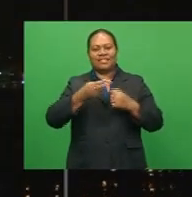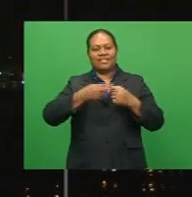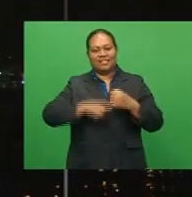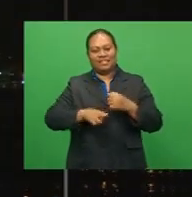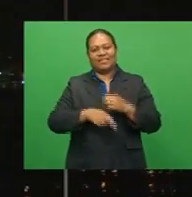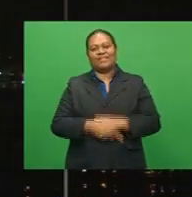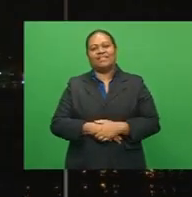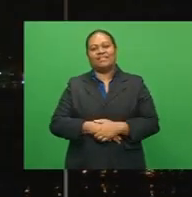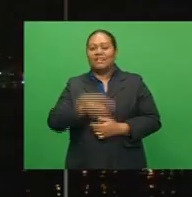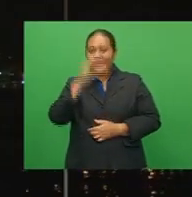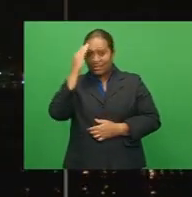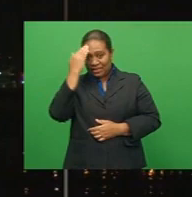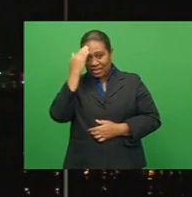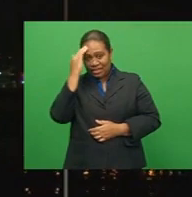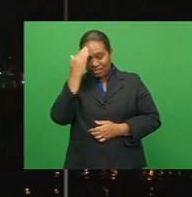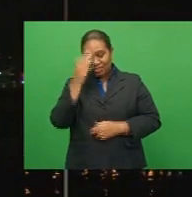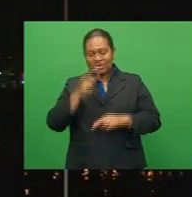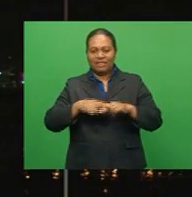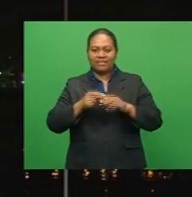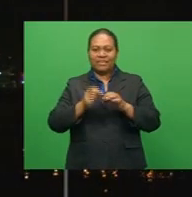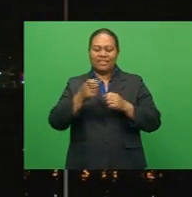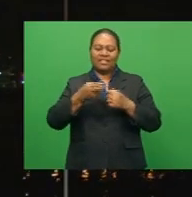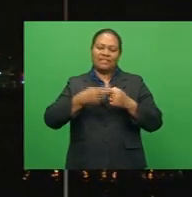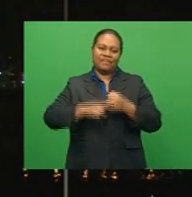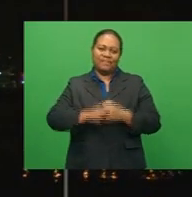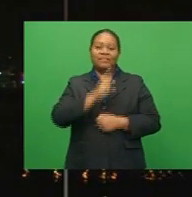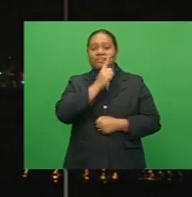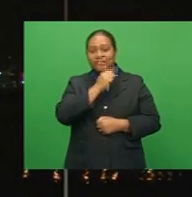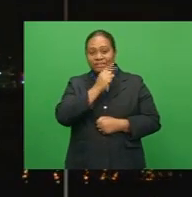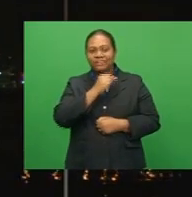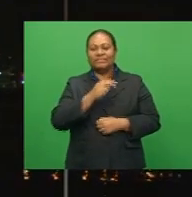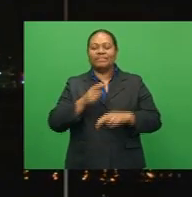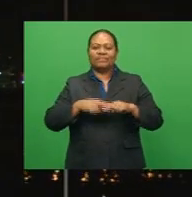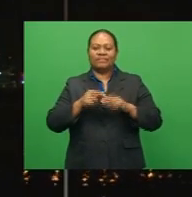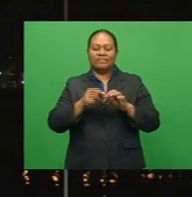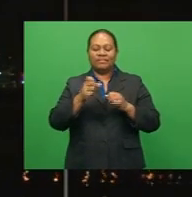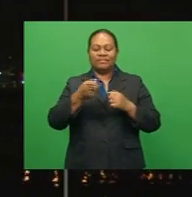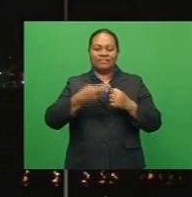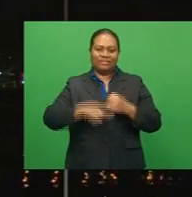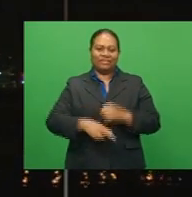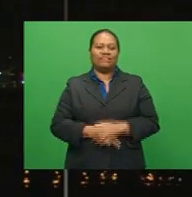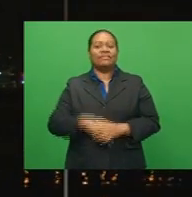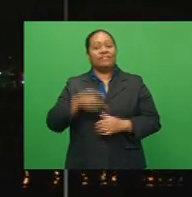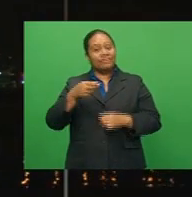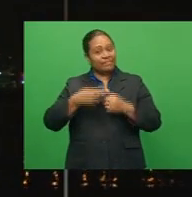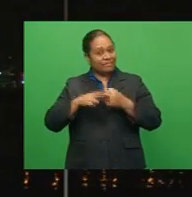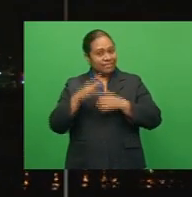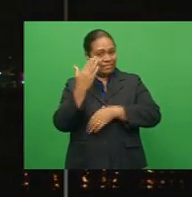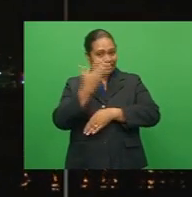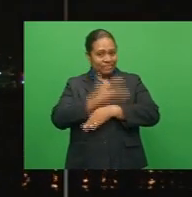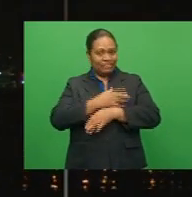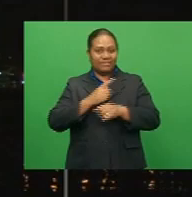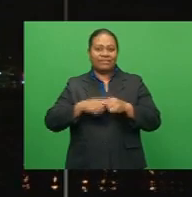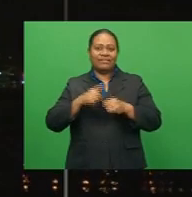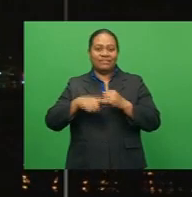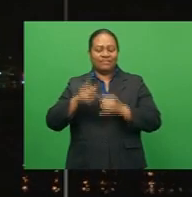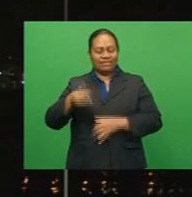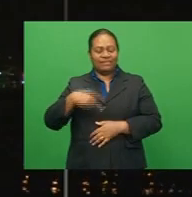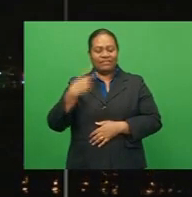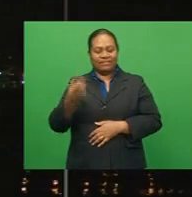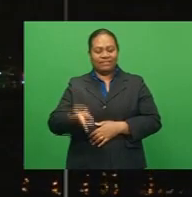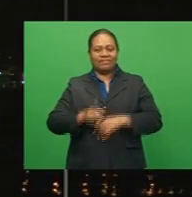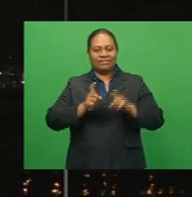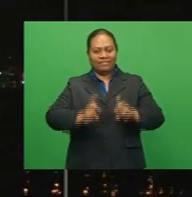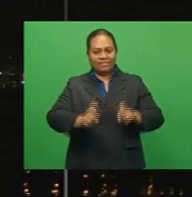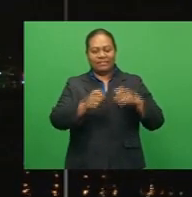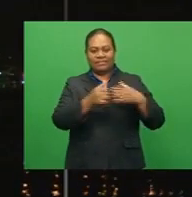fbcnews@fbc.com.fj, via Facebook page FBC News and our Twitter page at FBC_news. That's your news for tonight. Until tomorrow from the team and I,